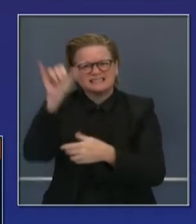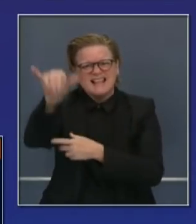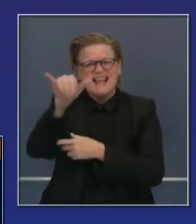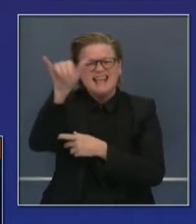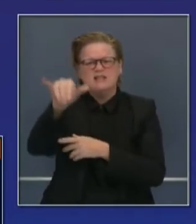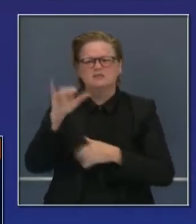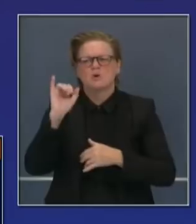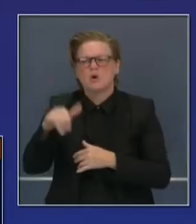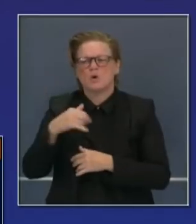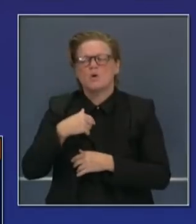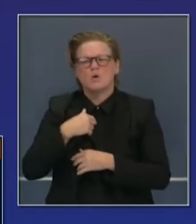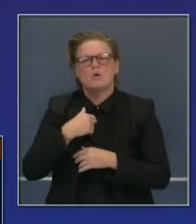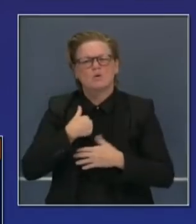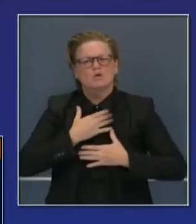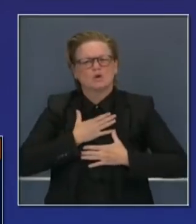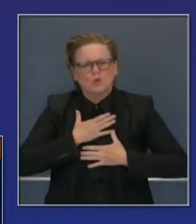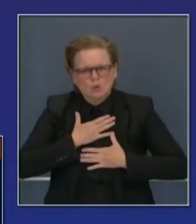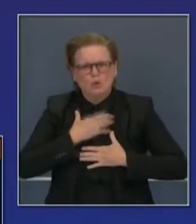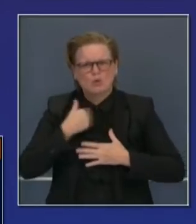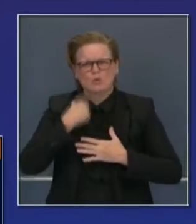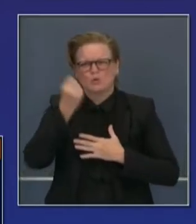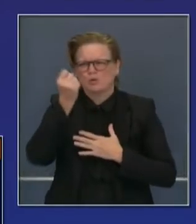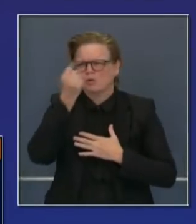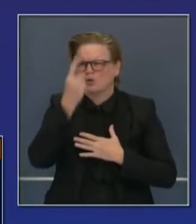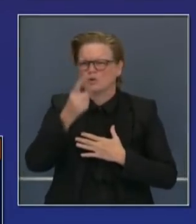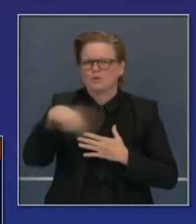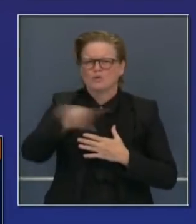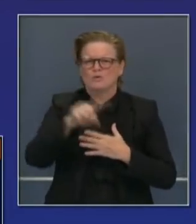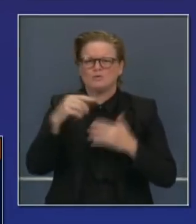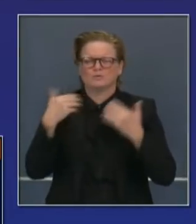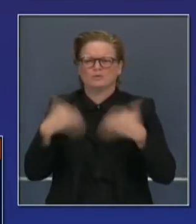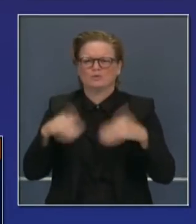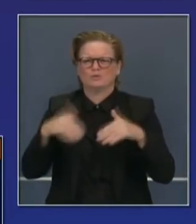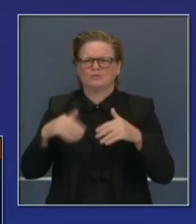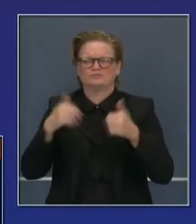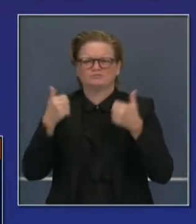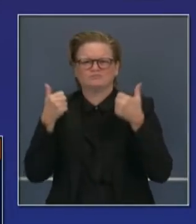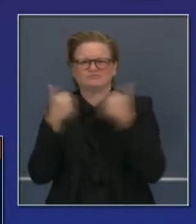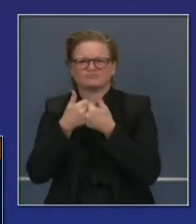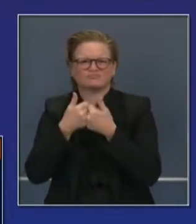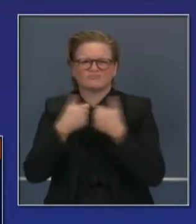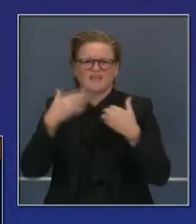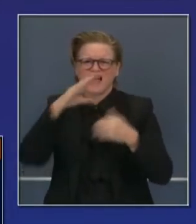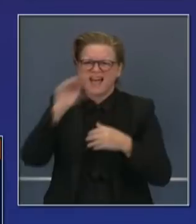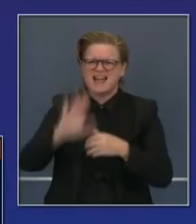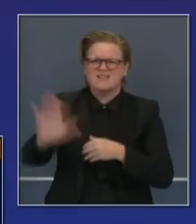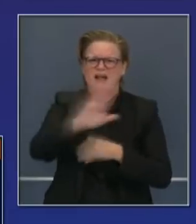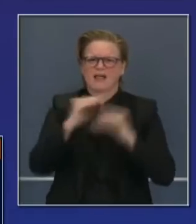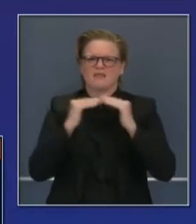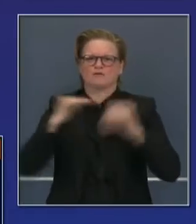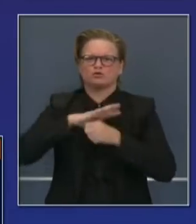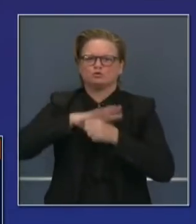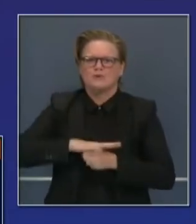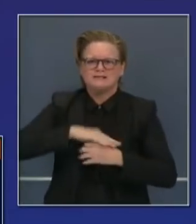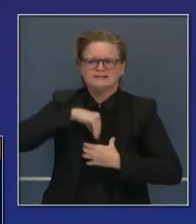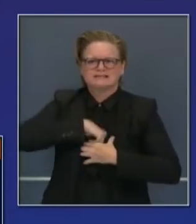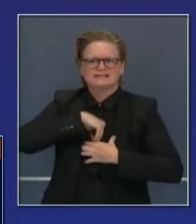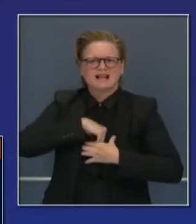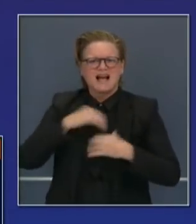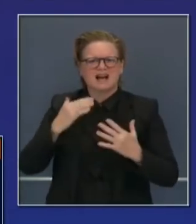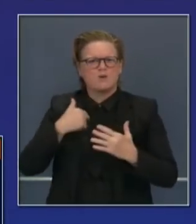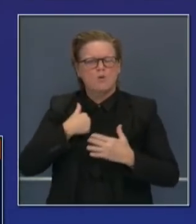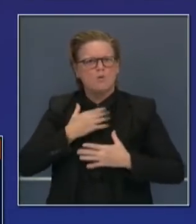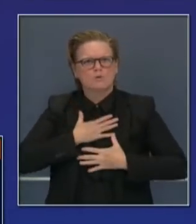season, and how they have been under incredible pressure as well. And so again, this is now